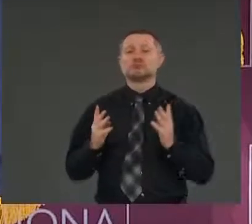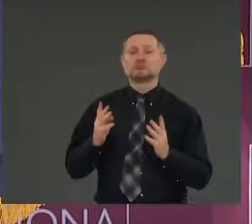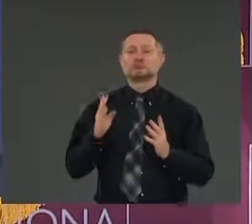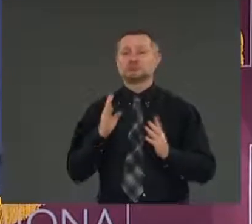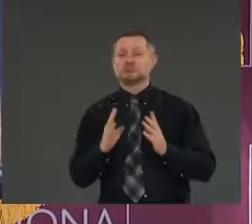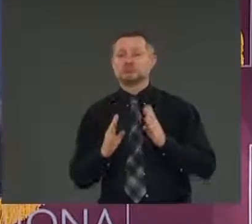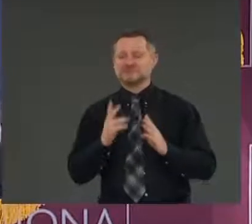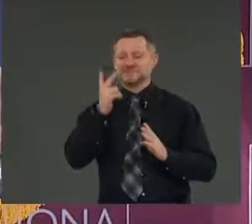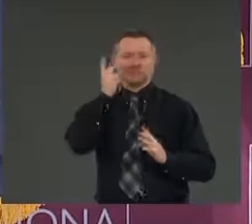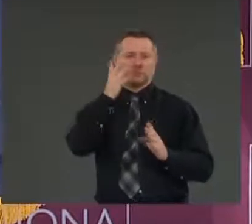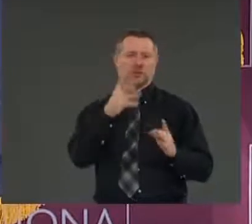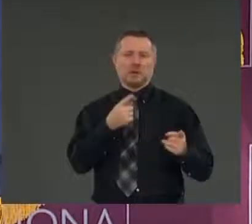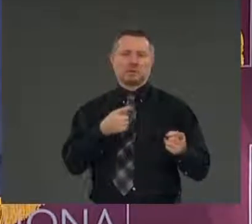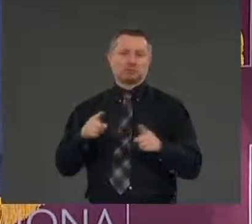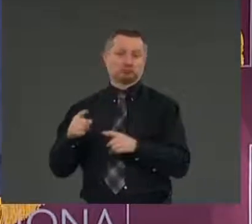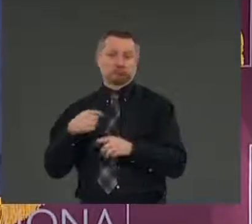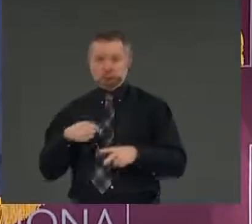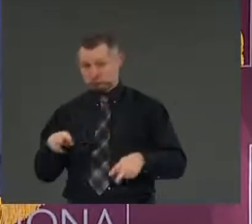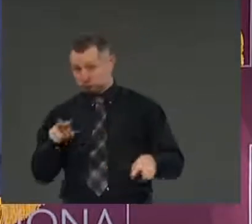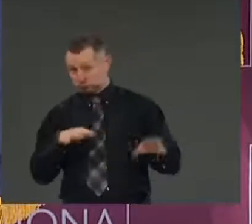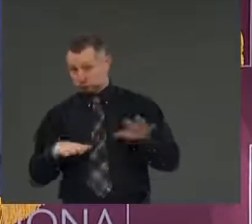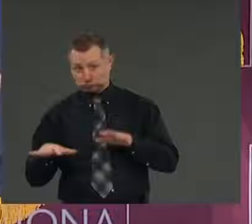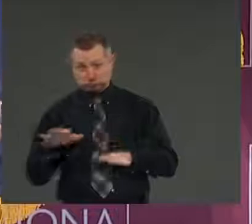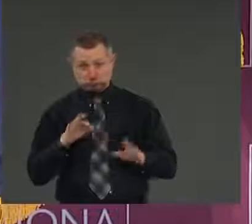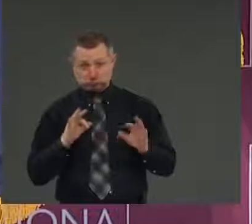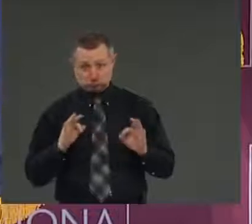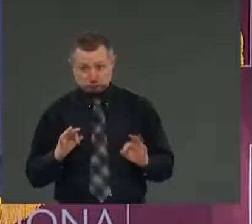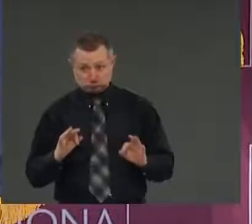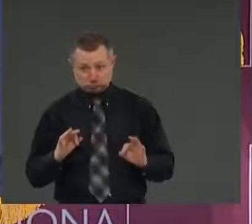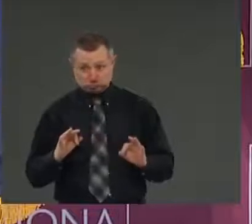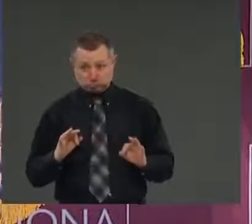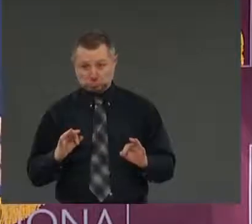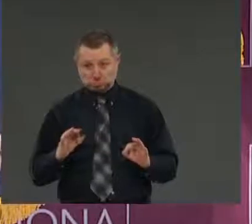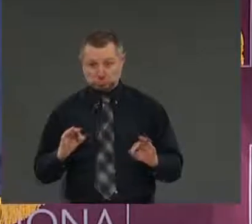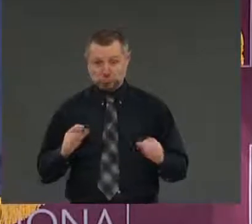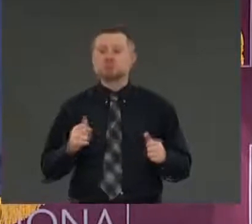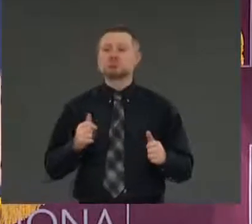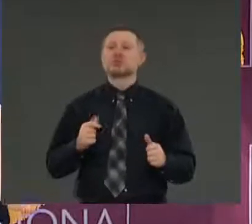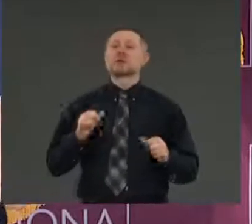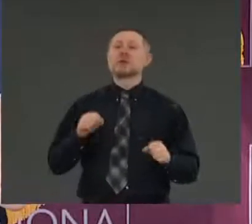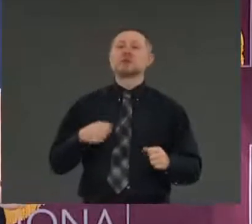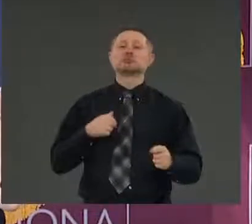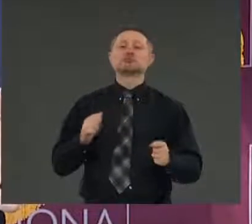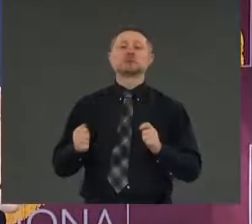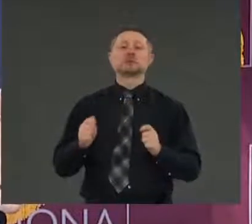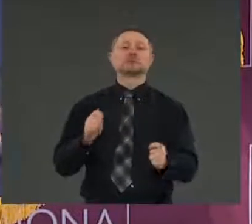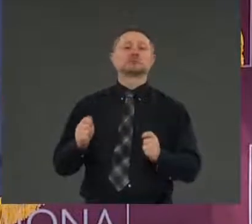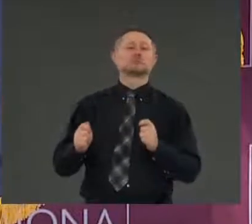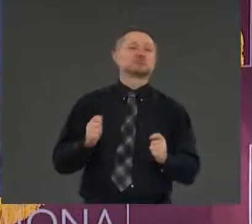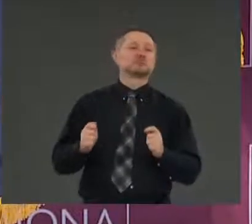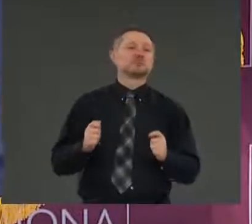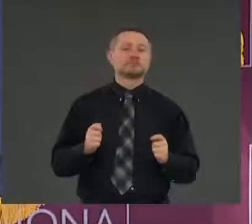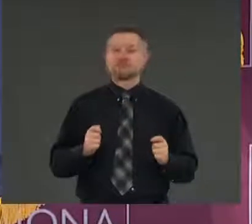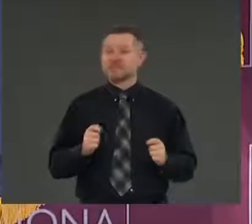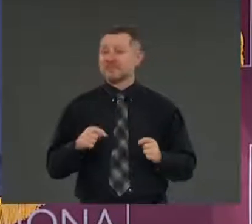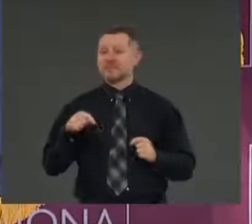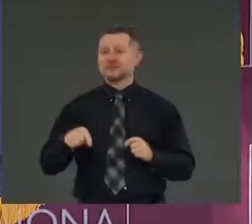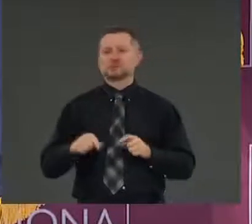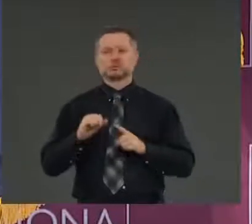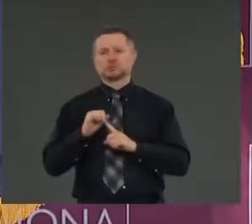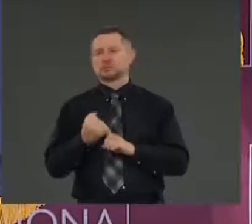operates and see how it works. And then if you have to adjust, adjust. Nobody's been here before. I've